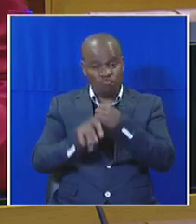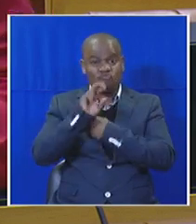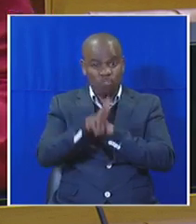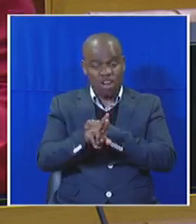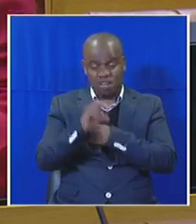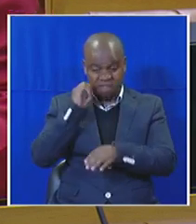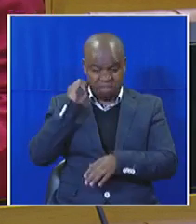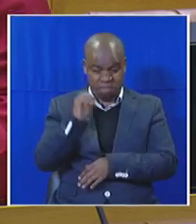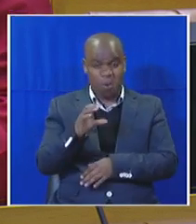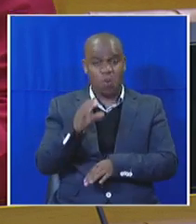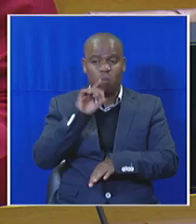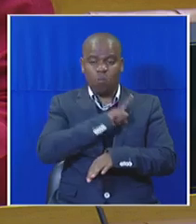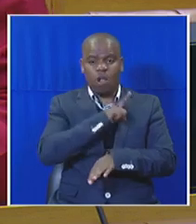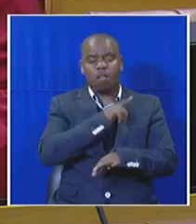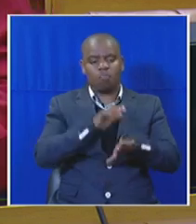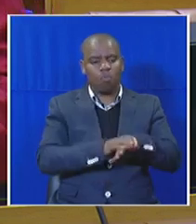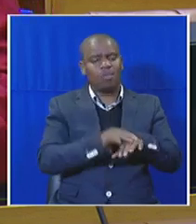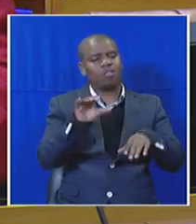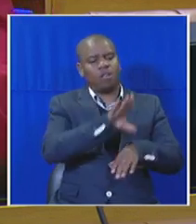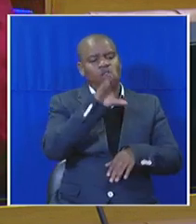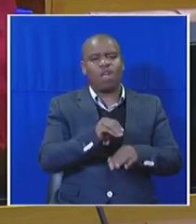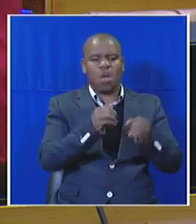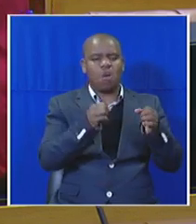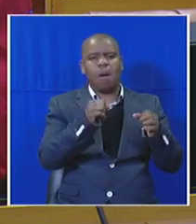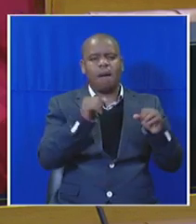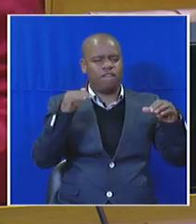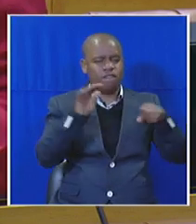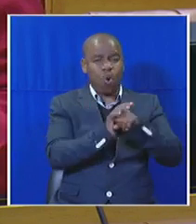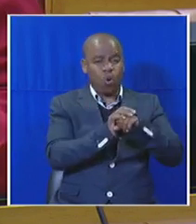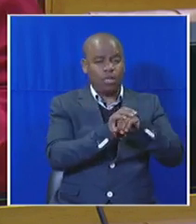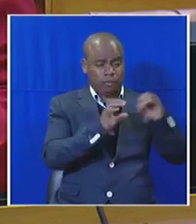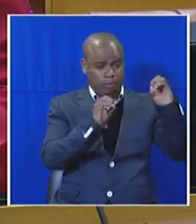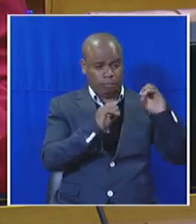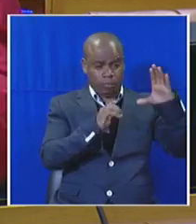almost equal to the country's total budget. Is government insisting on the